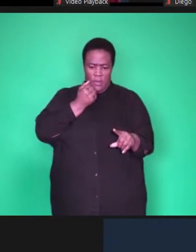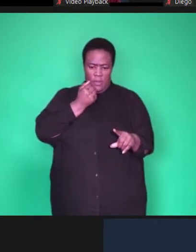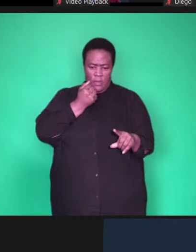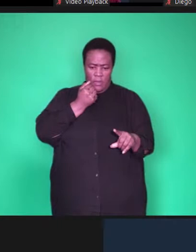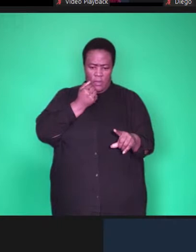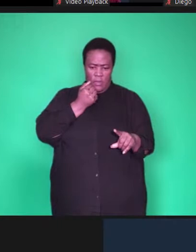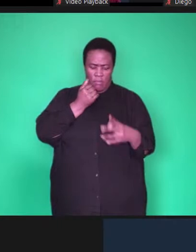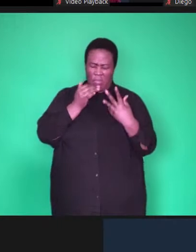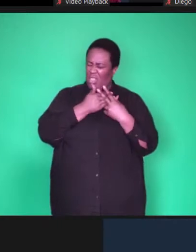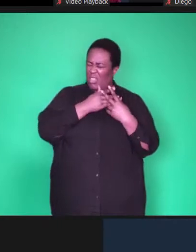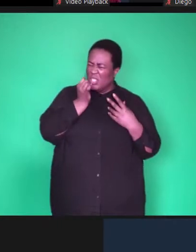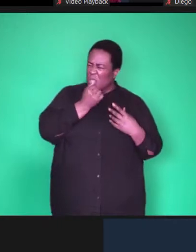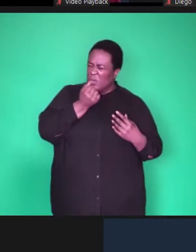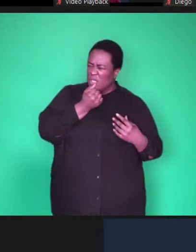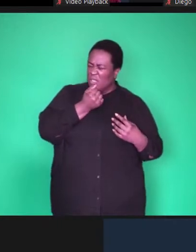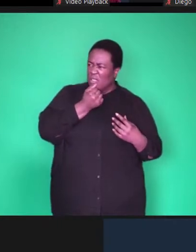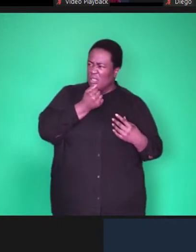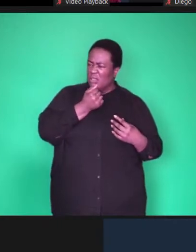Sorry.